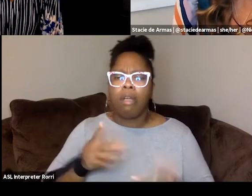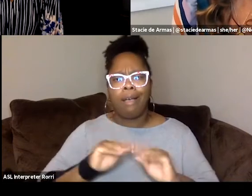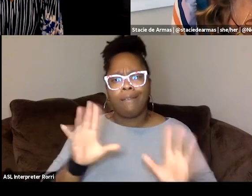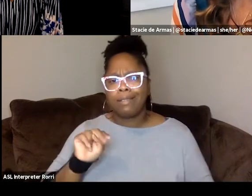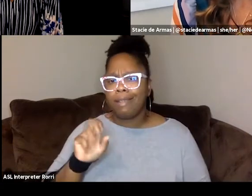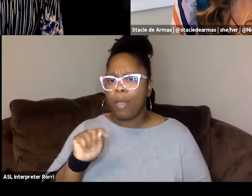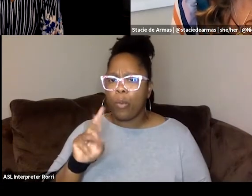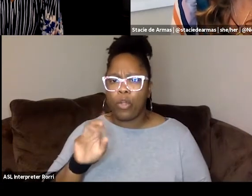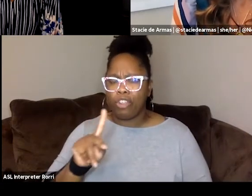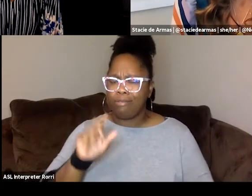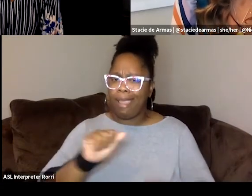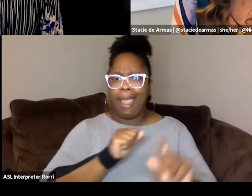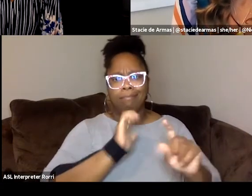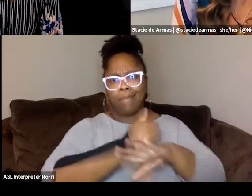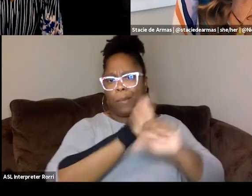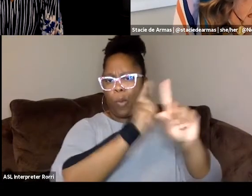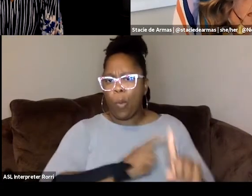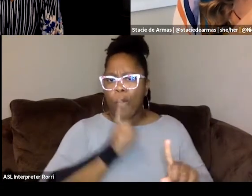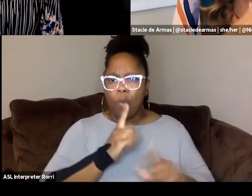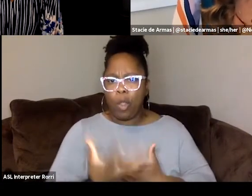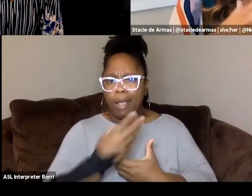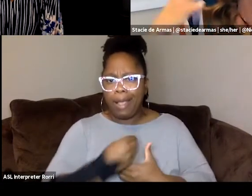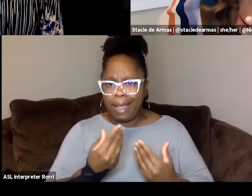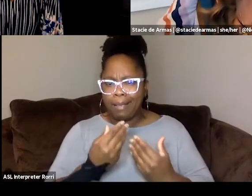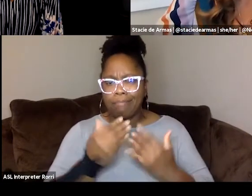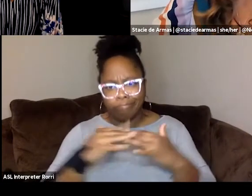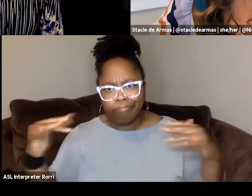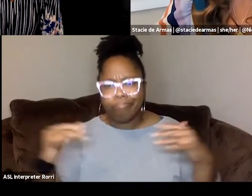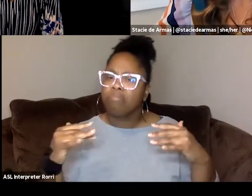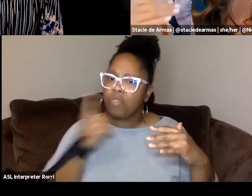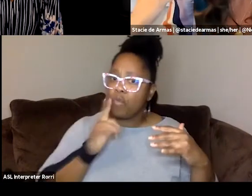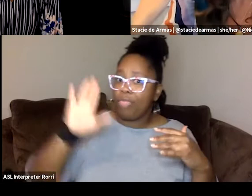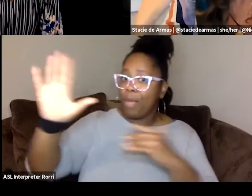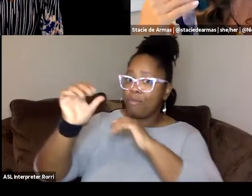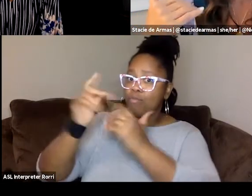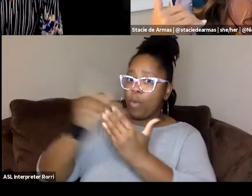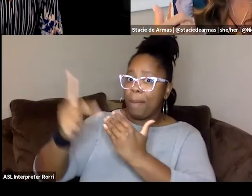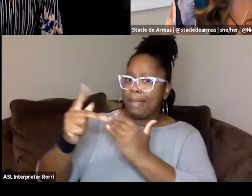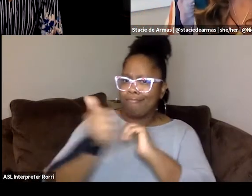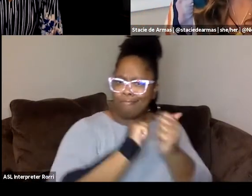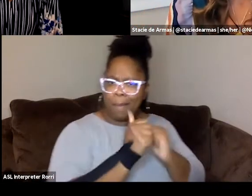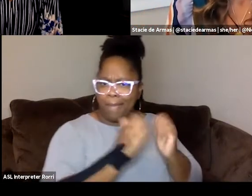benchmark inclusivity across, their programming and against competitors, and understand